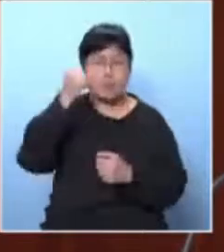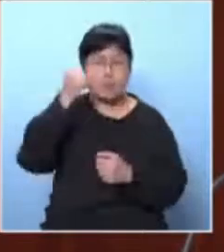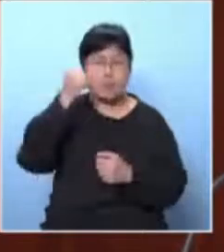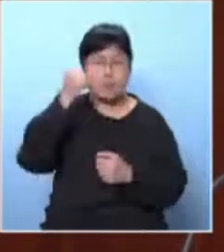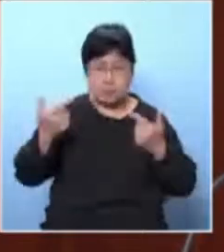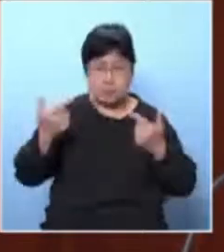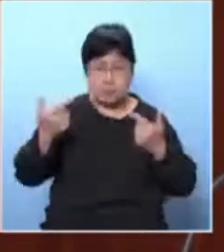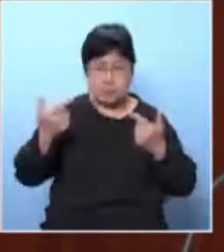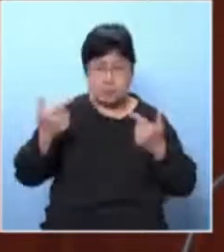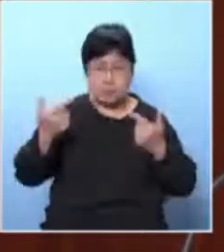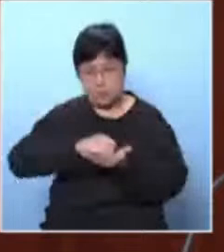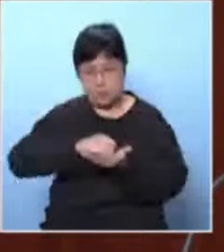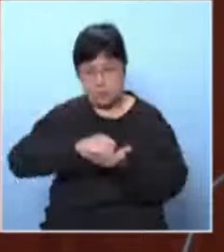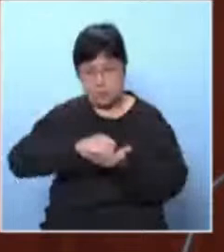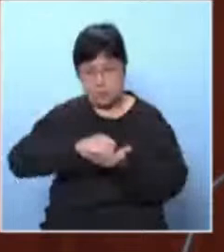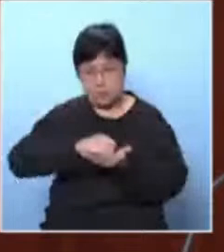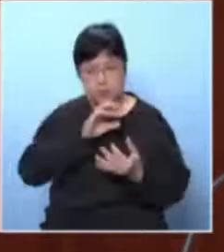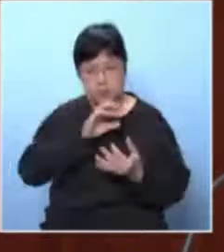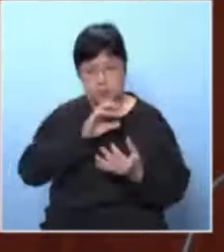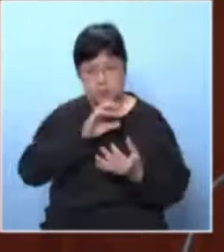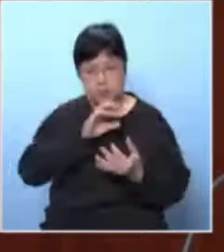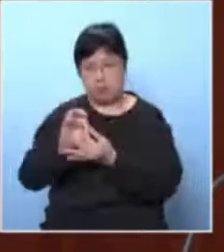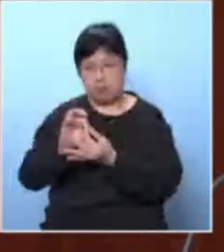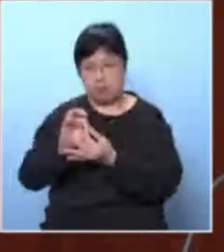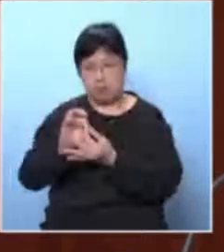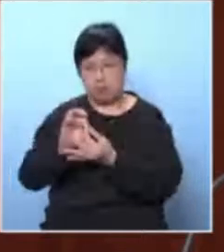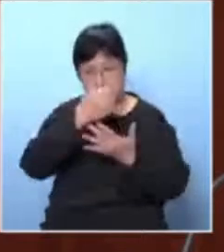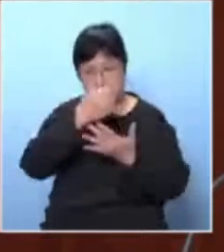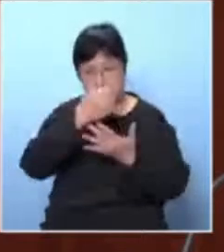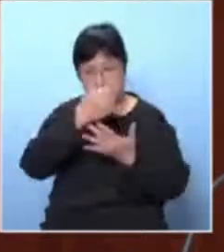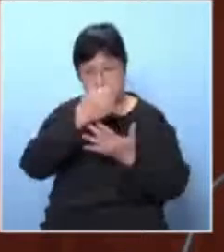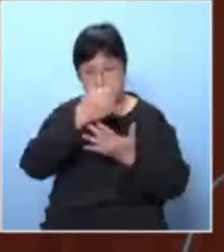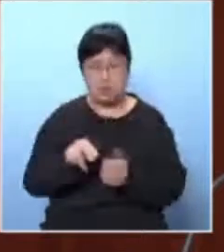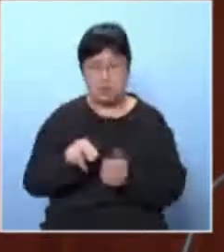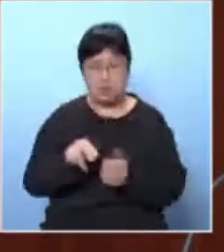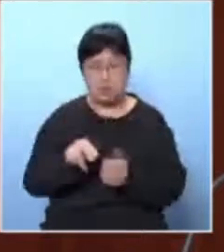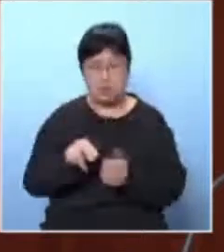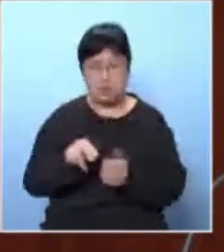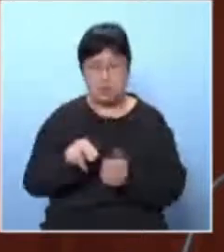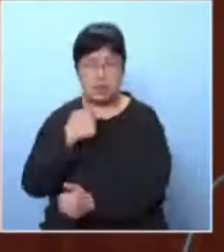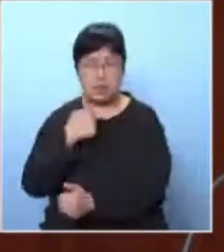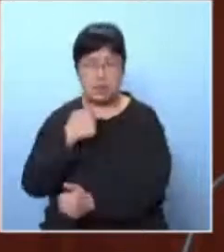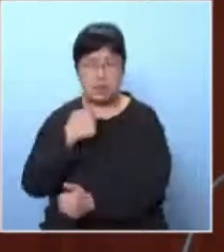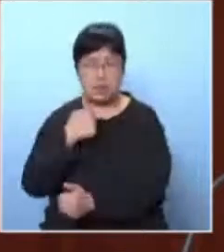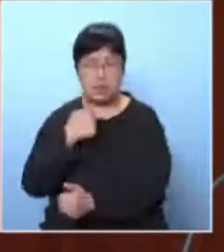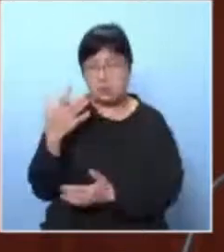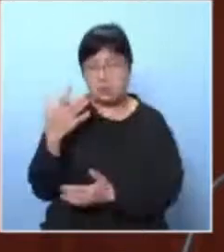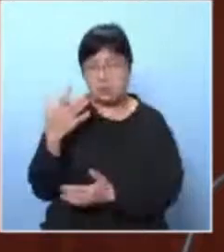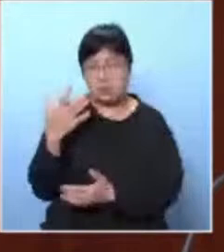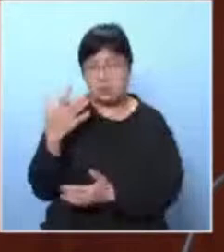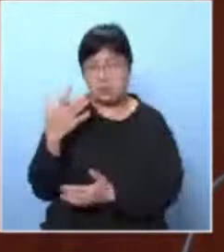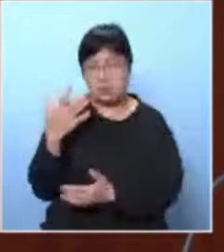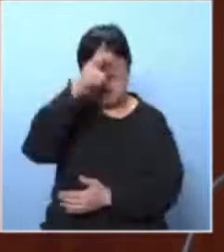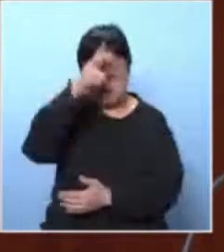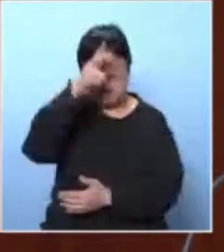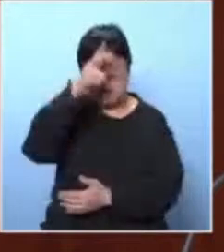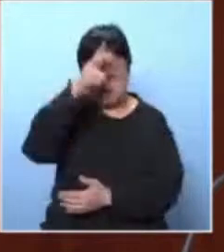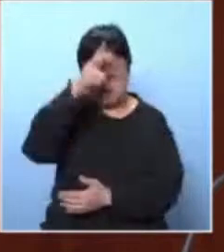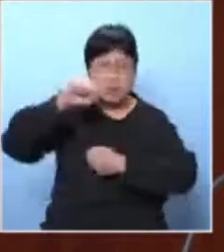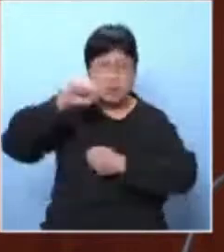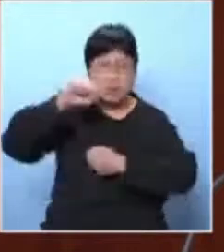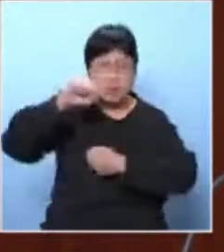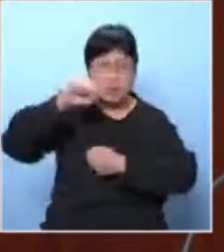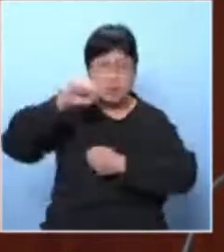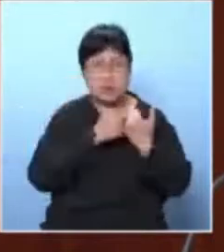cross-sectoral policies and initiatives to cater for the needs of the elderly. Over the past year, the government has strengthened support for aging